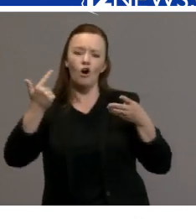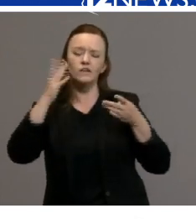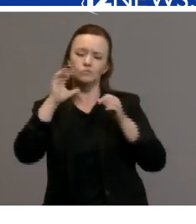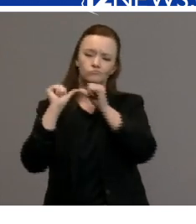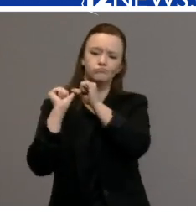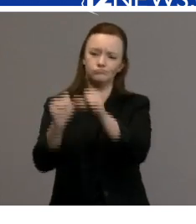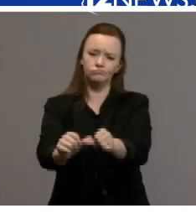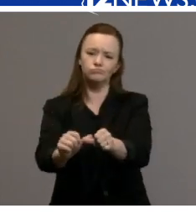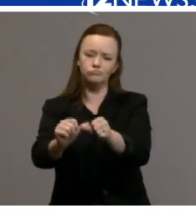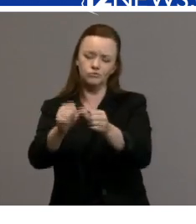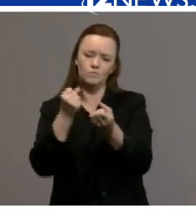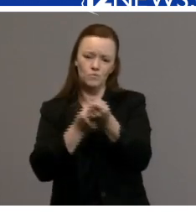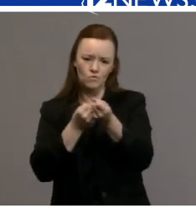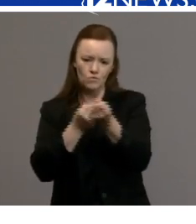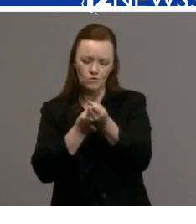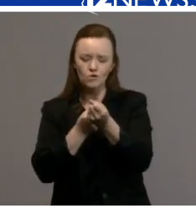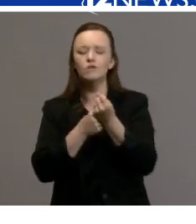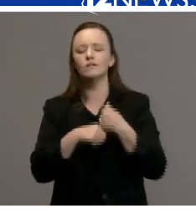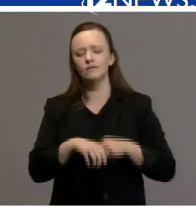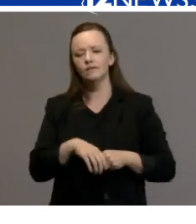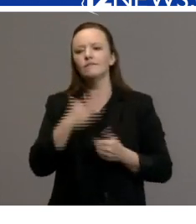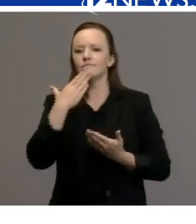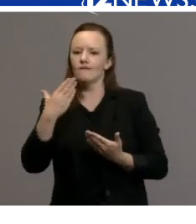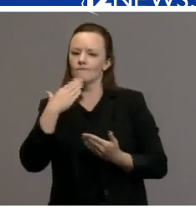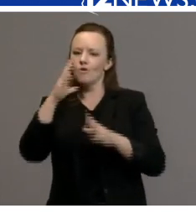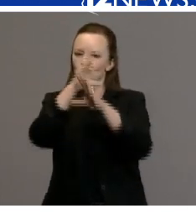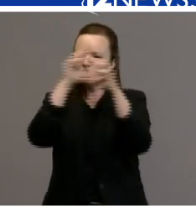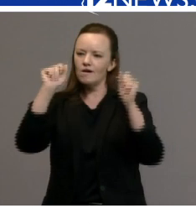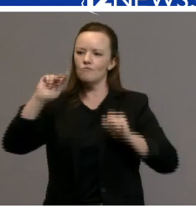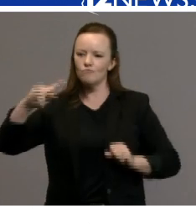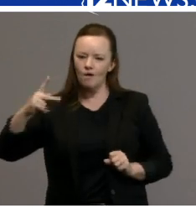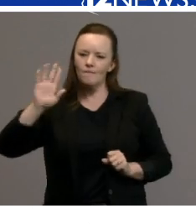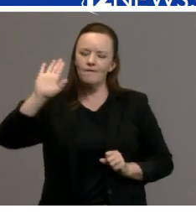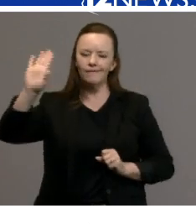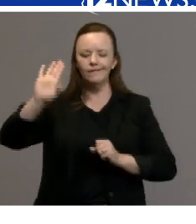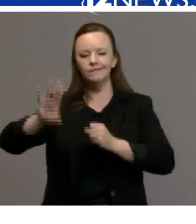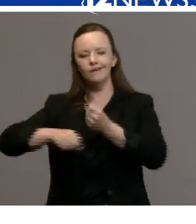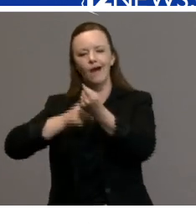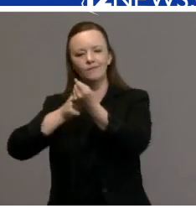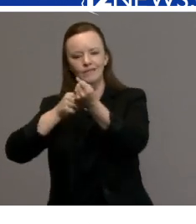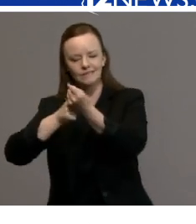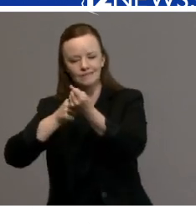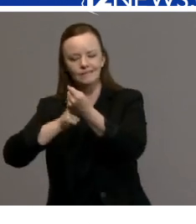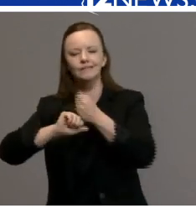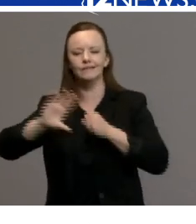for his advocacy and the support of the governor as our Commander-in-Chief to continue that.